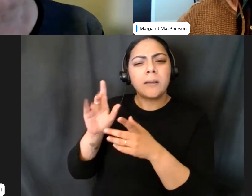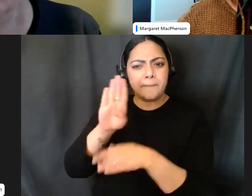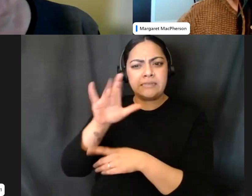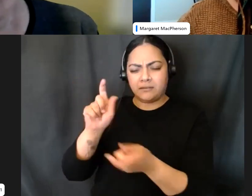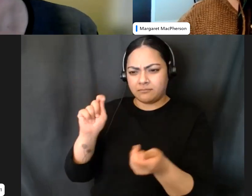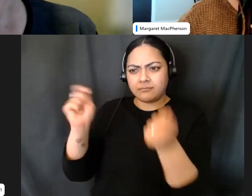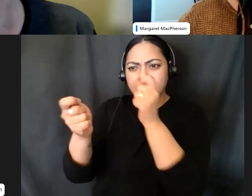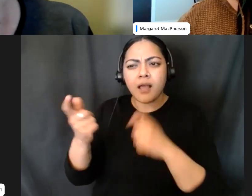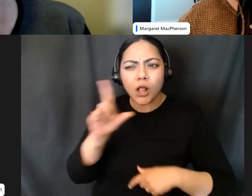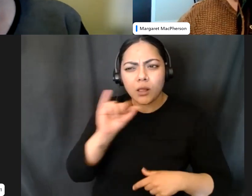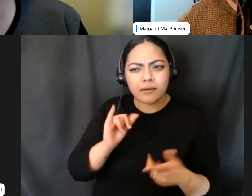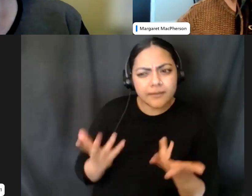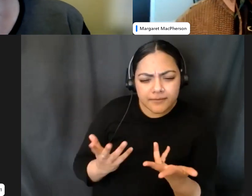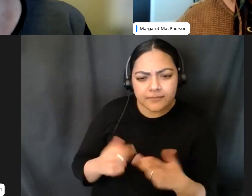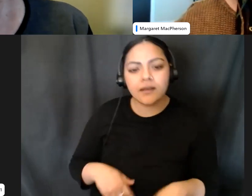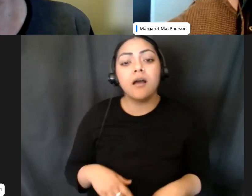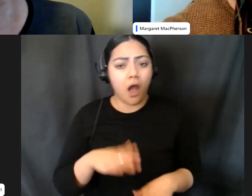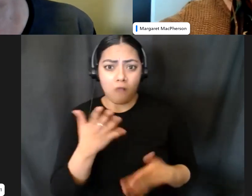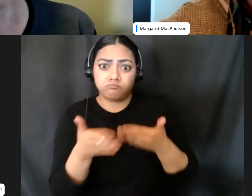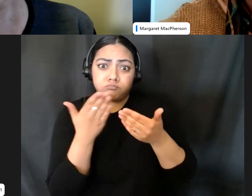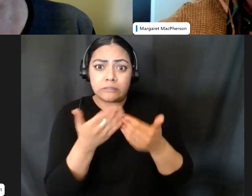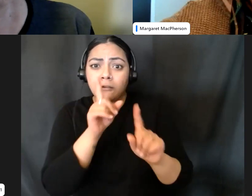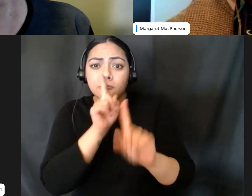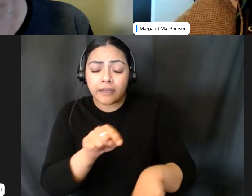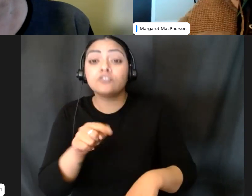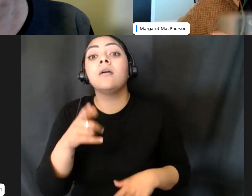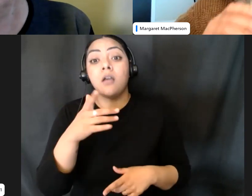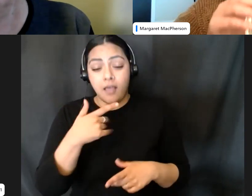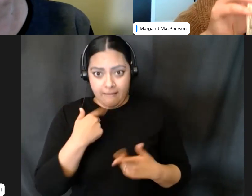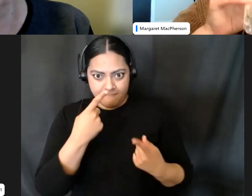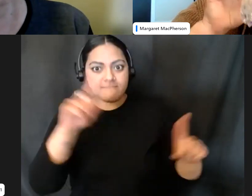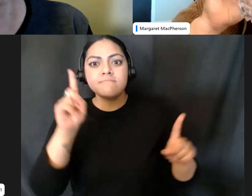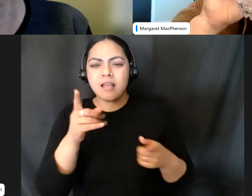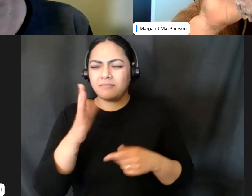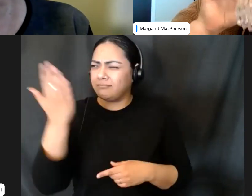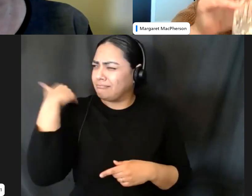and it won't take long. When I first got the money to do this work in